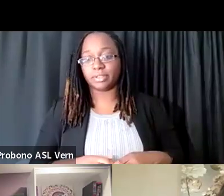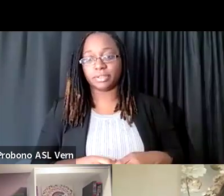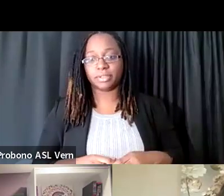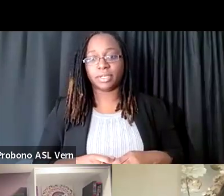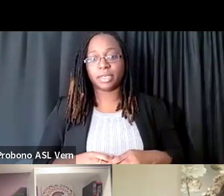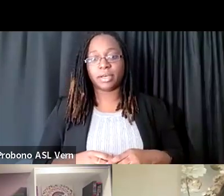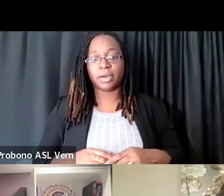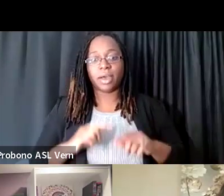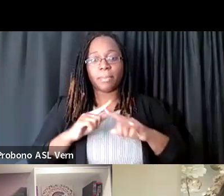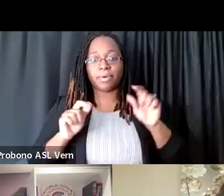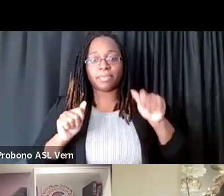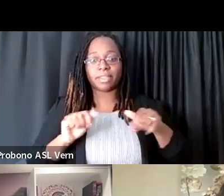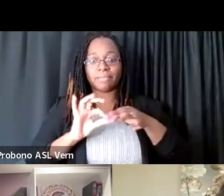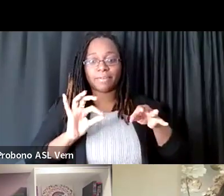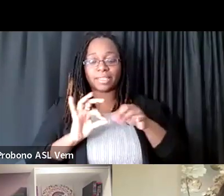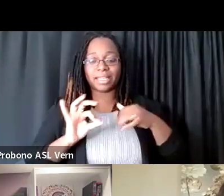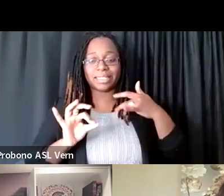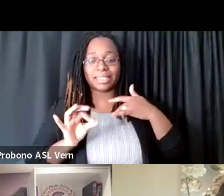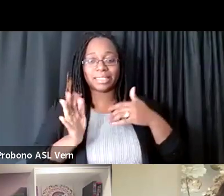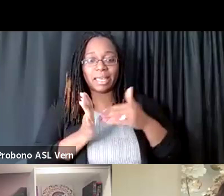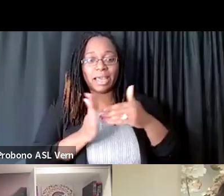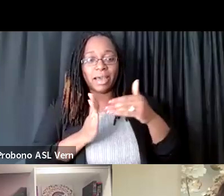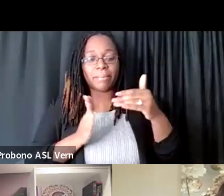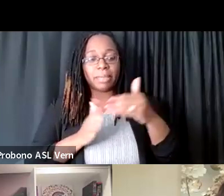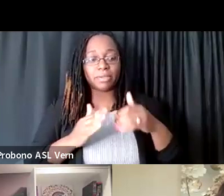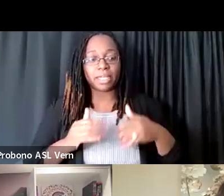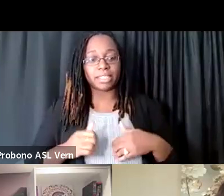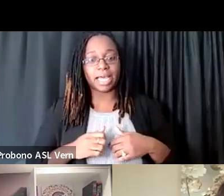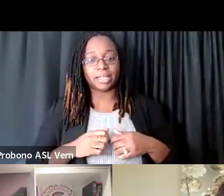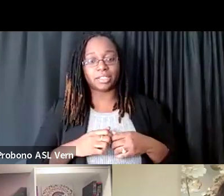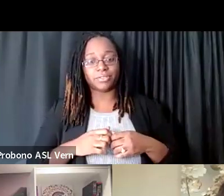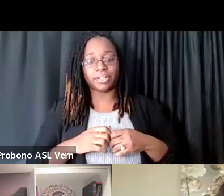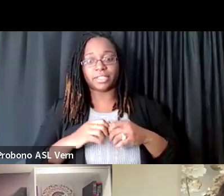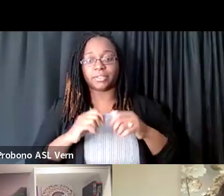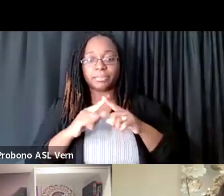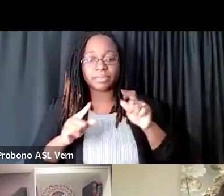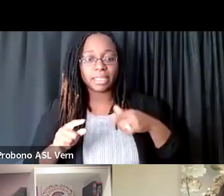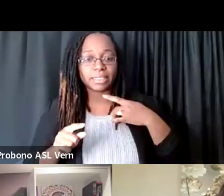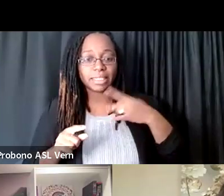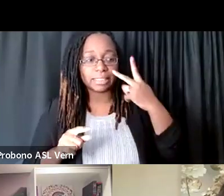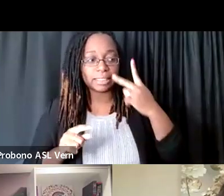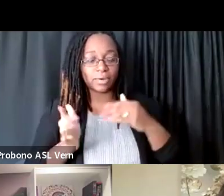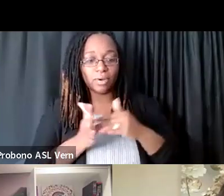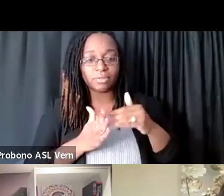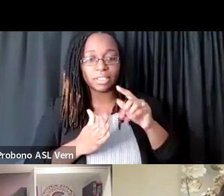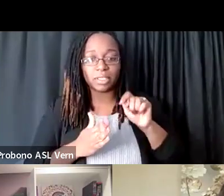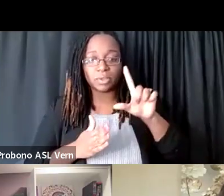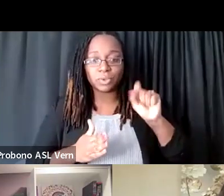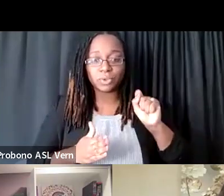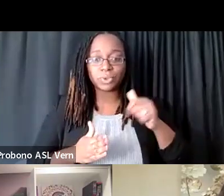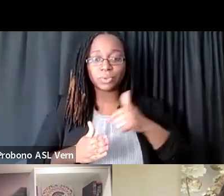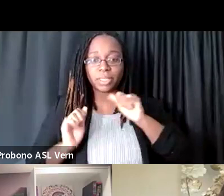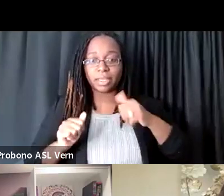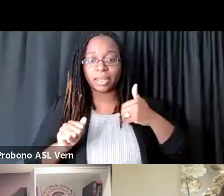paraphrase a quote that I say very often from Maya Angelou, we do the best with the tools that we have. When we get better tools, we do better.